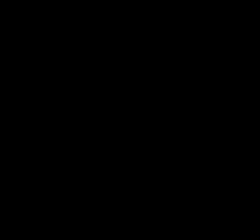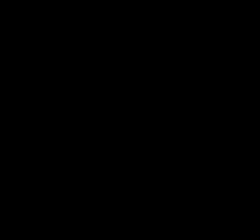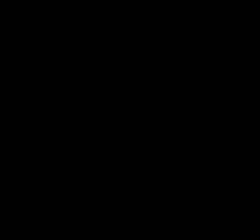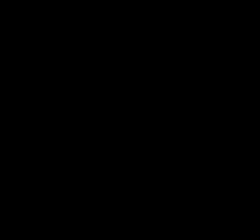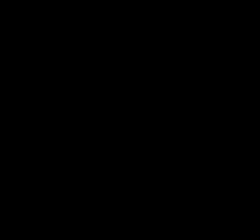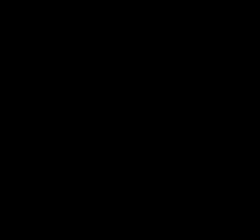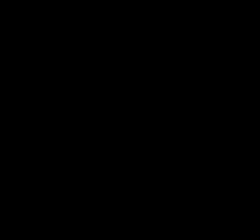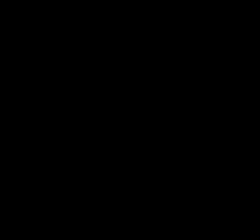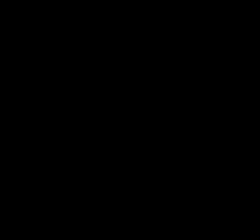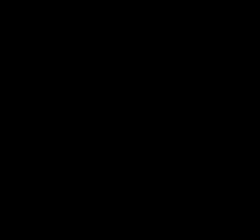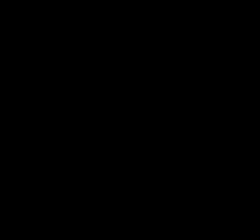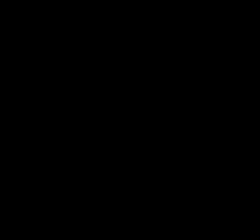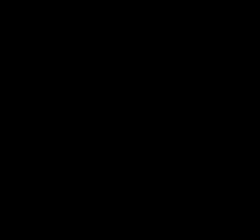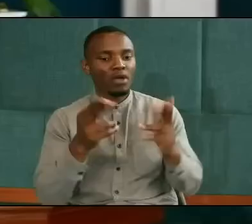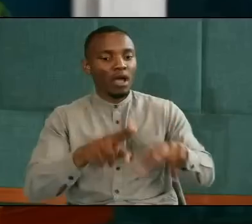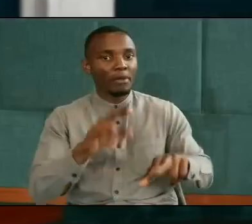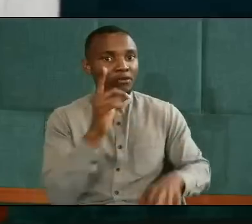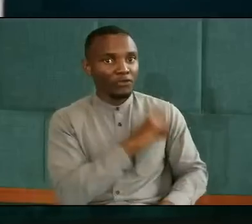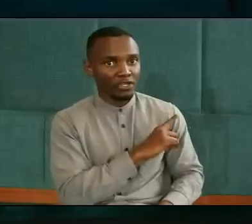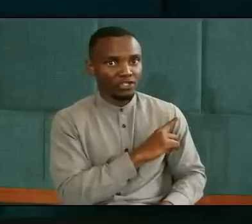three, already gone.